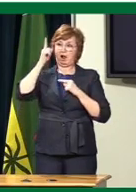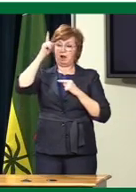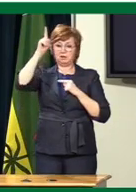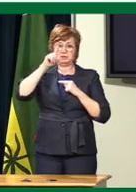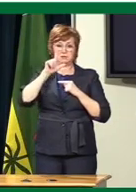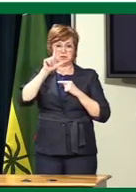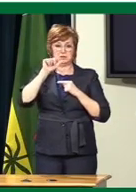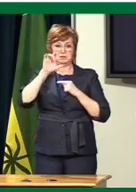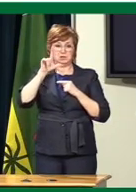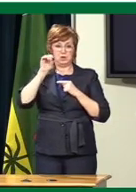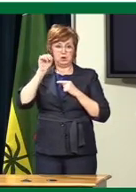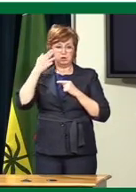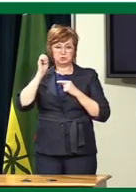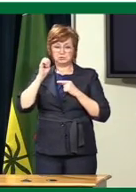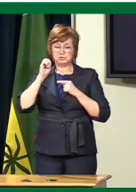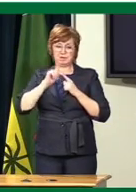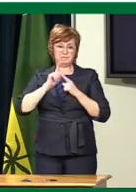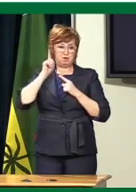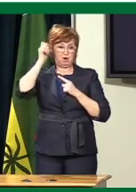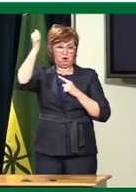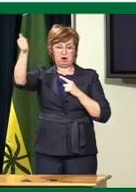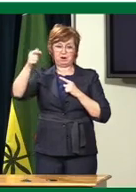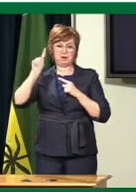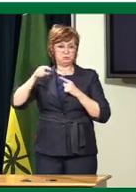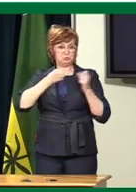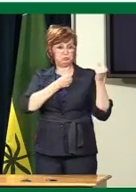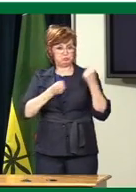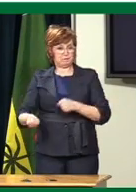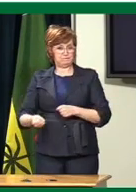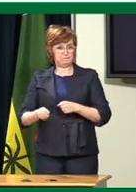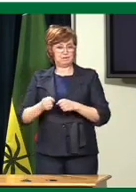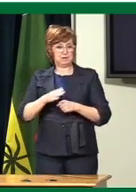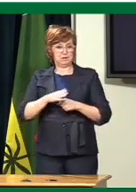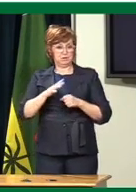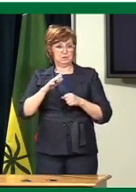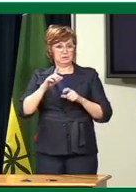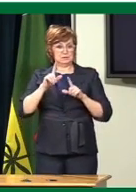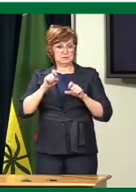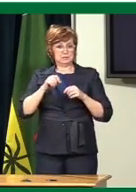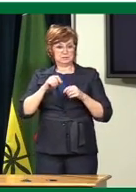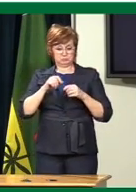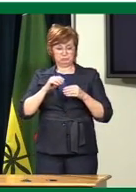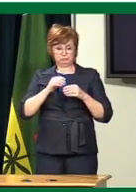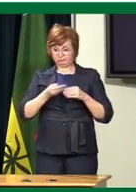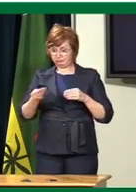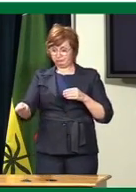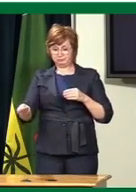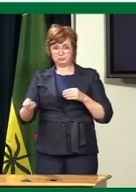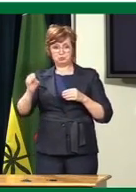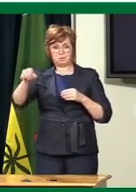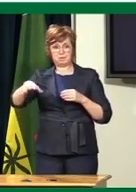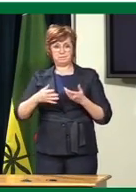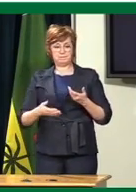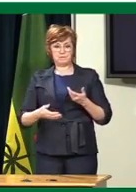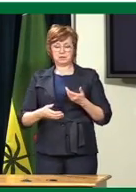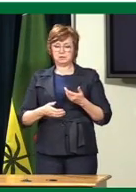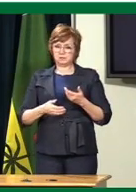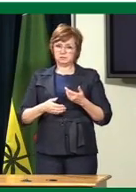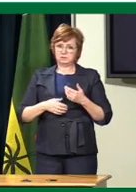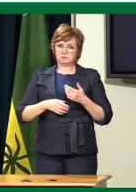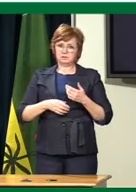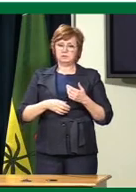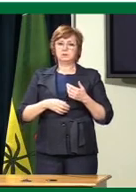or an outlying area, it takes more time. So it varies. Our target, and so once a positive result is generated,